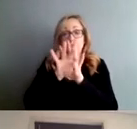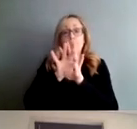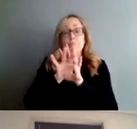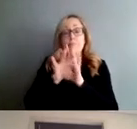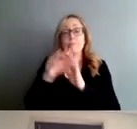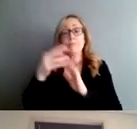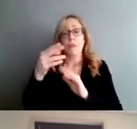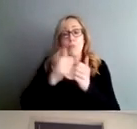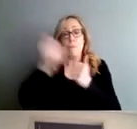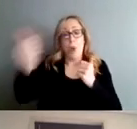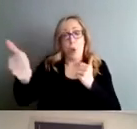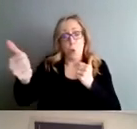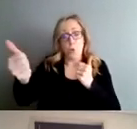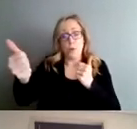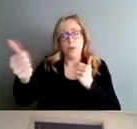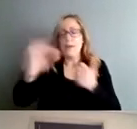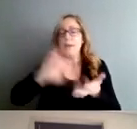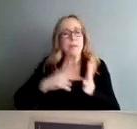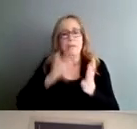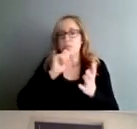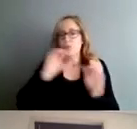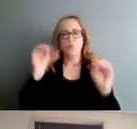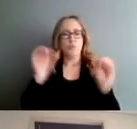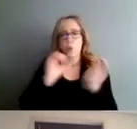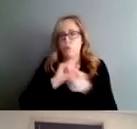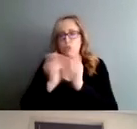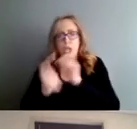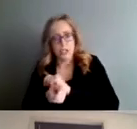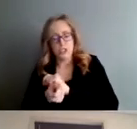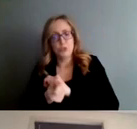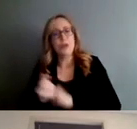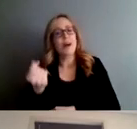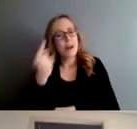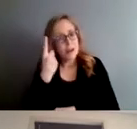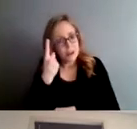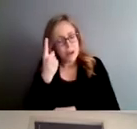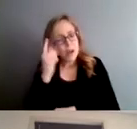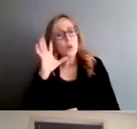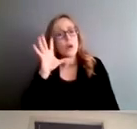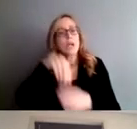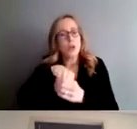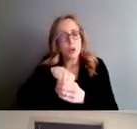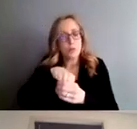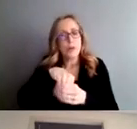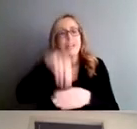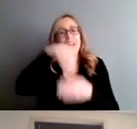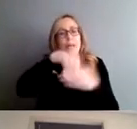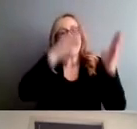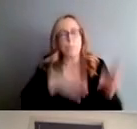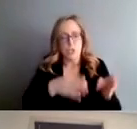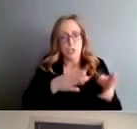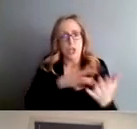will not significantly change, but it will incorporate in-person learners, meaning